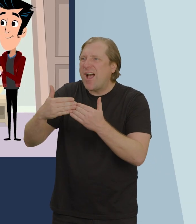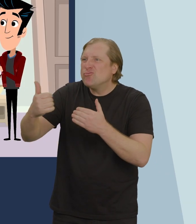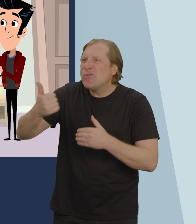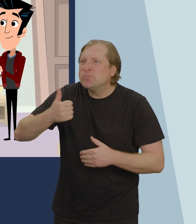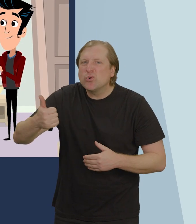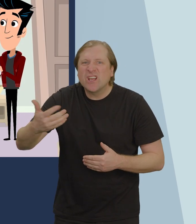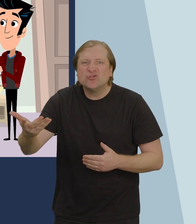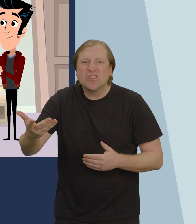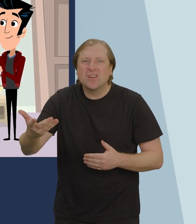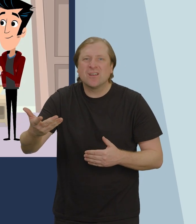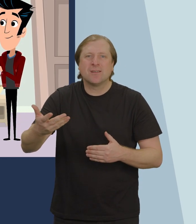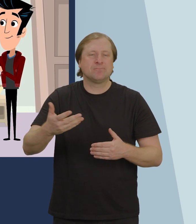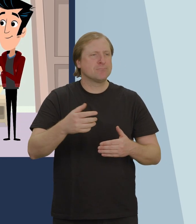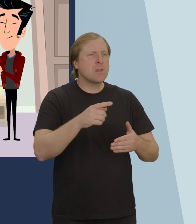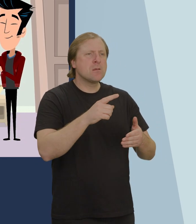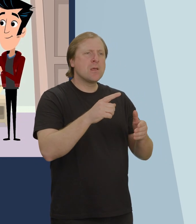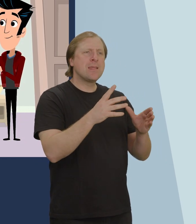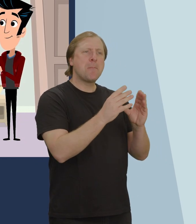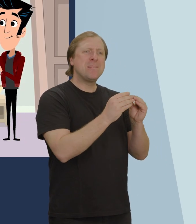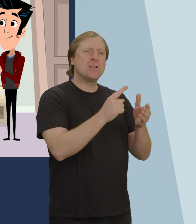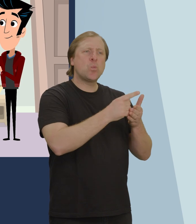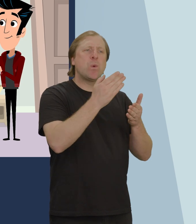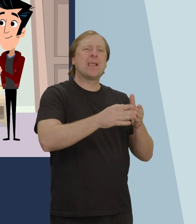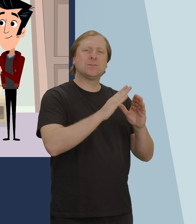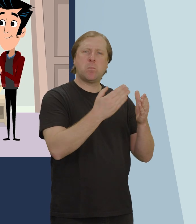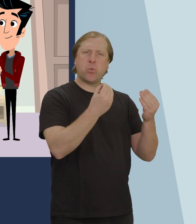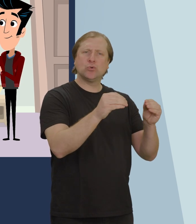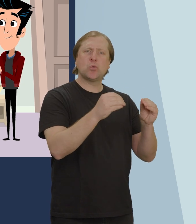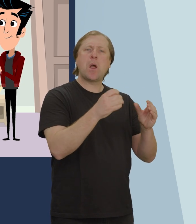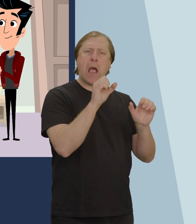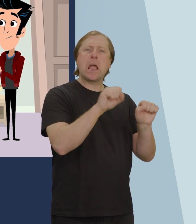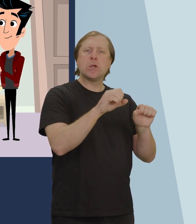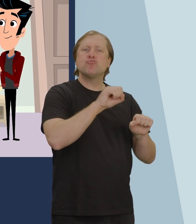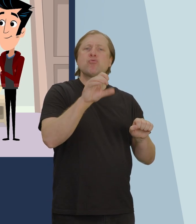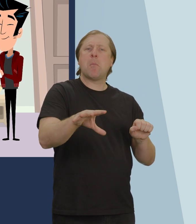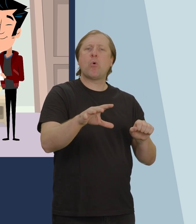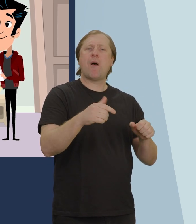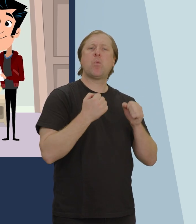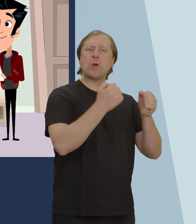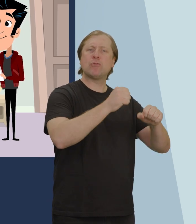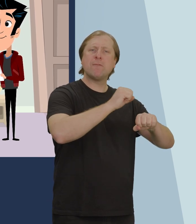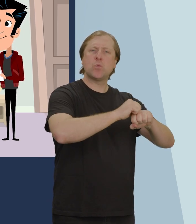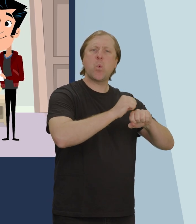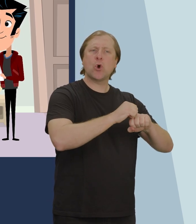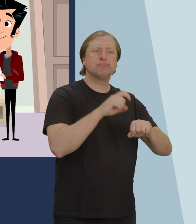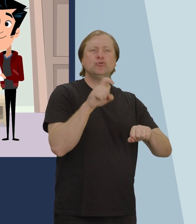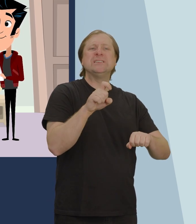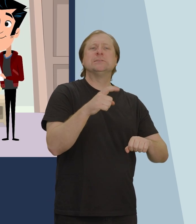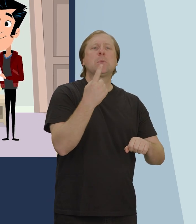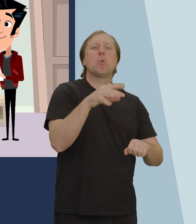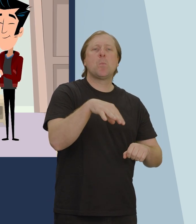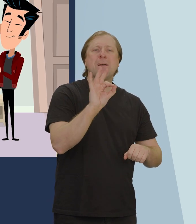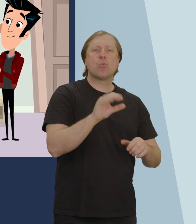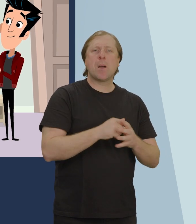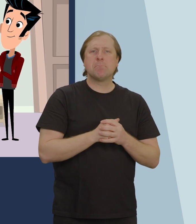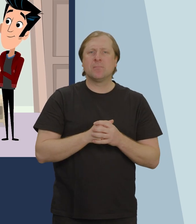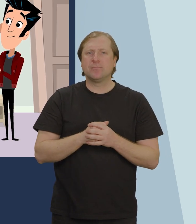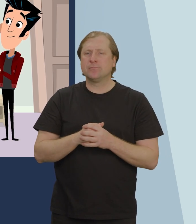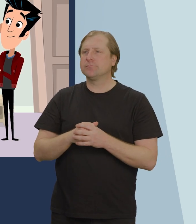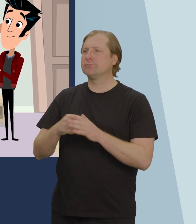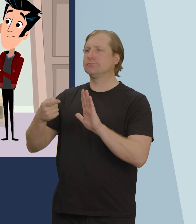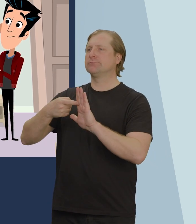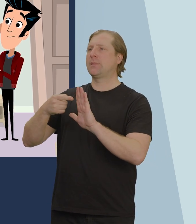there? They meet on weekends at Bargeman's Books. I can drop her off on my way to work. She just needs to be picked up.